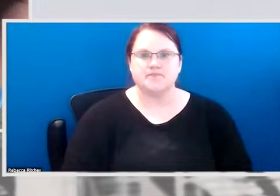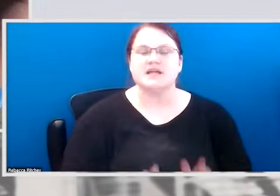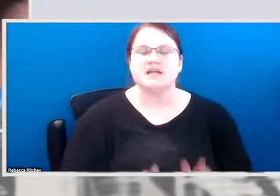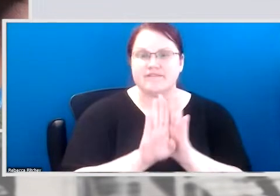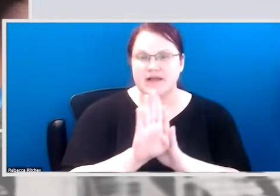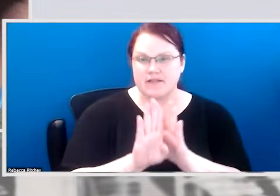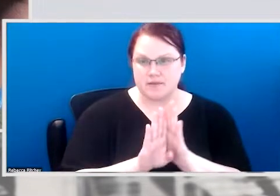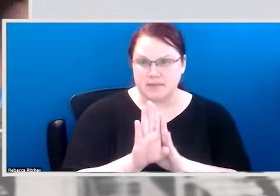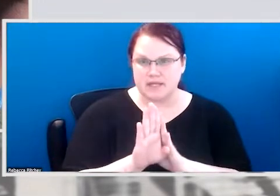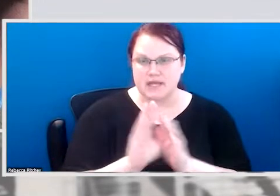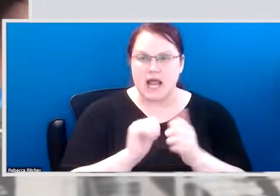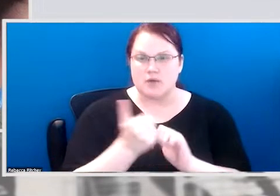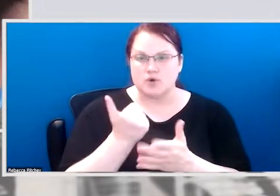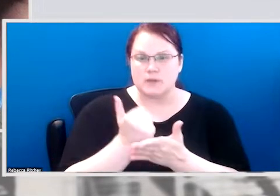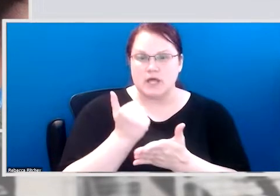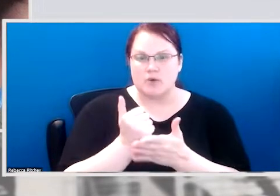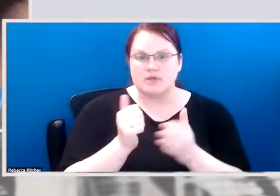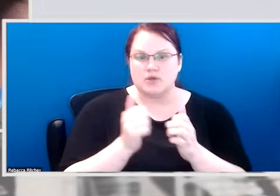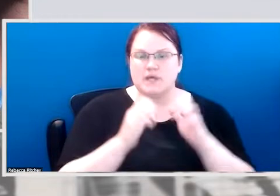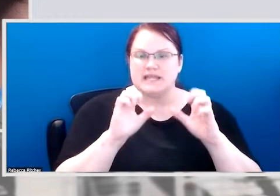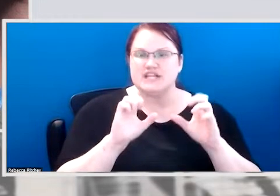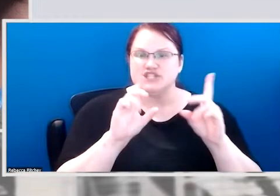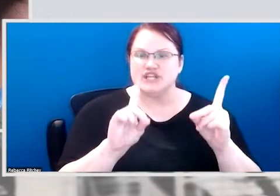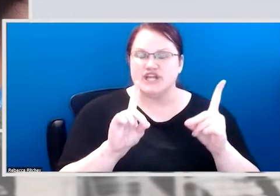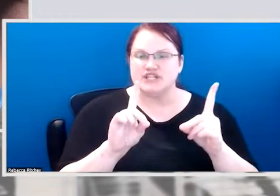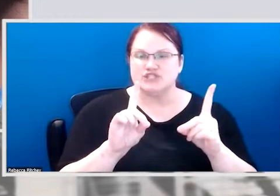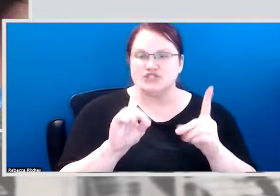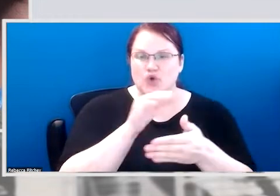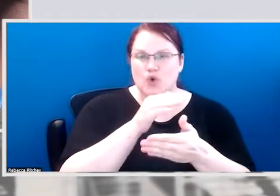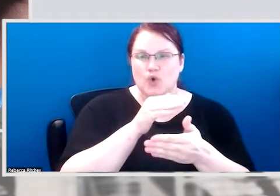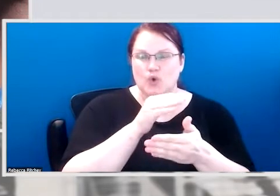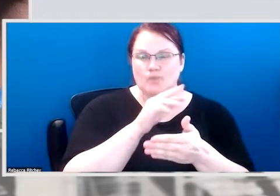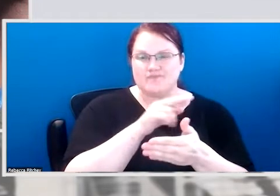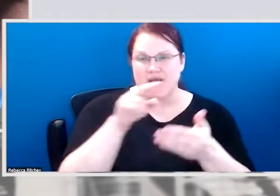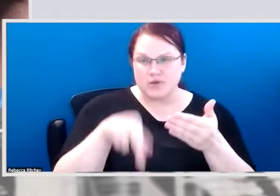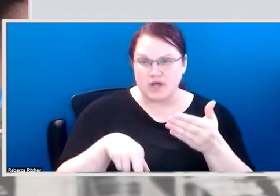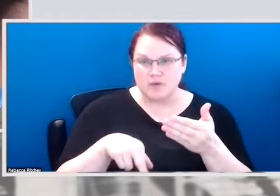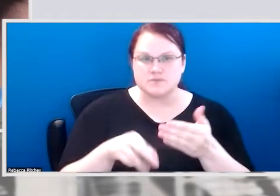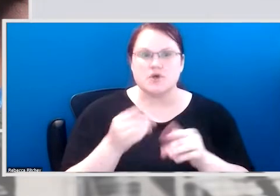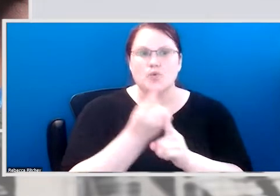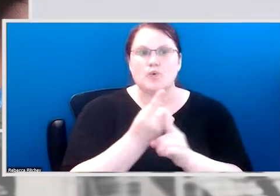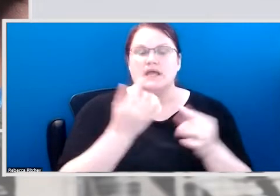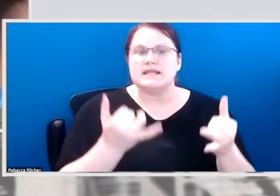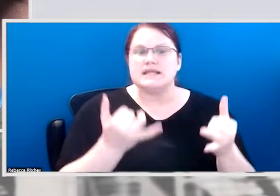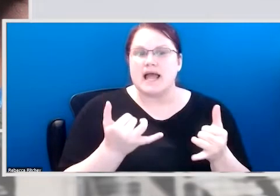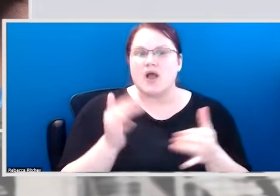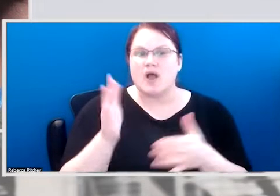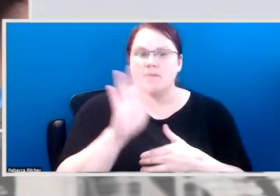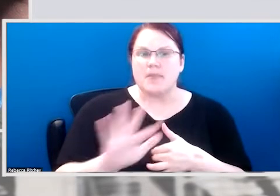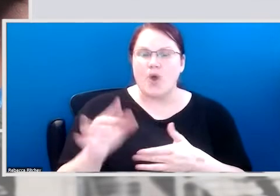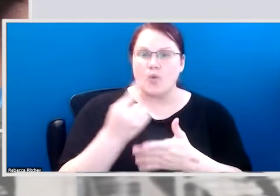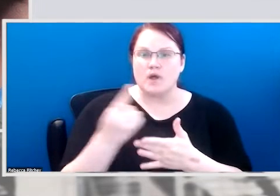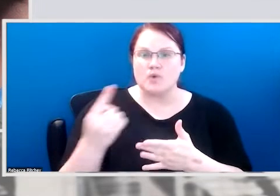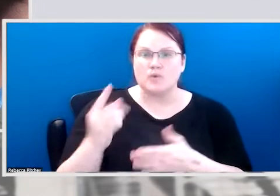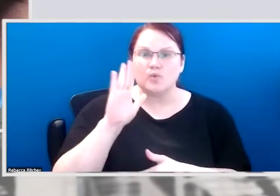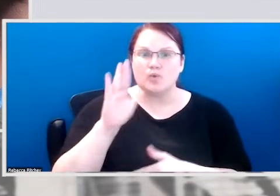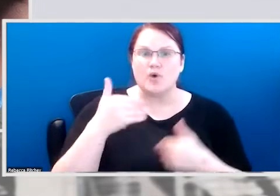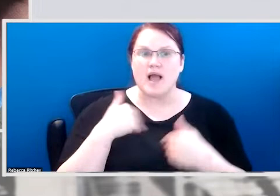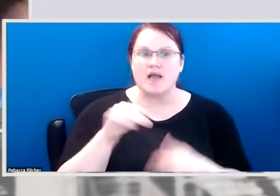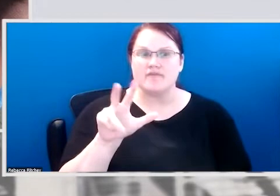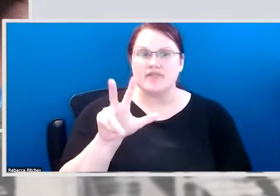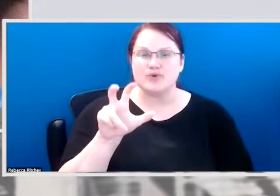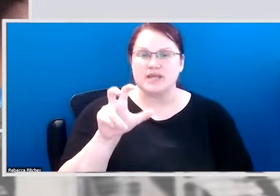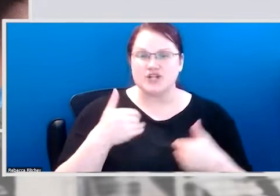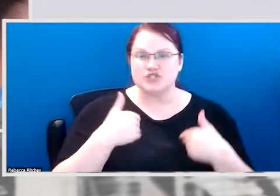development. How are we helping with educational outcomes? We are actually on the brink right now. In about a week or so, we'll have 300